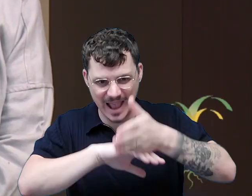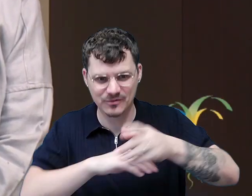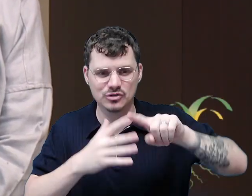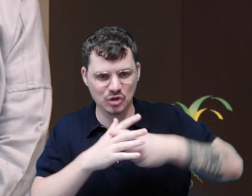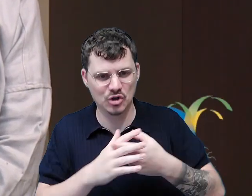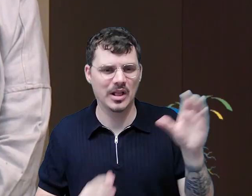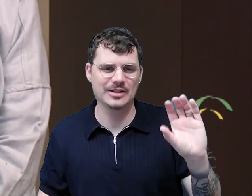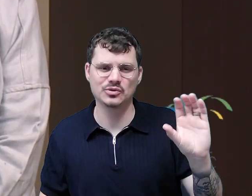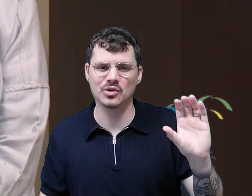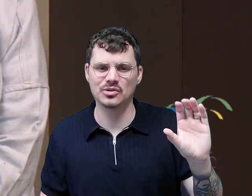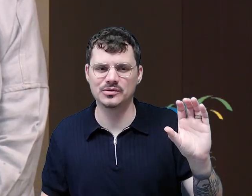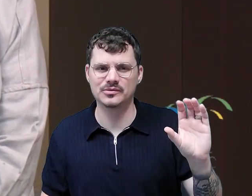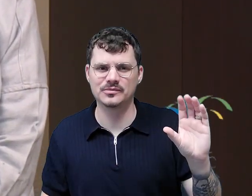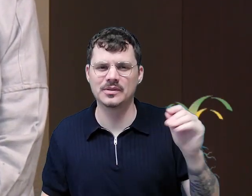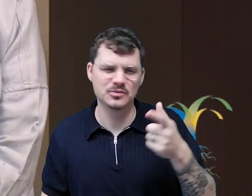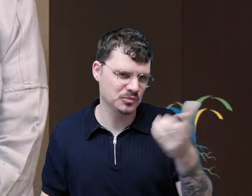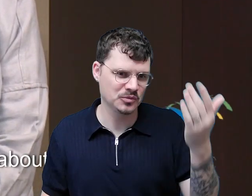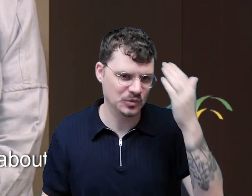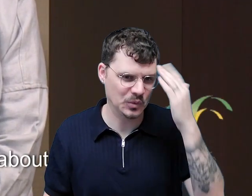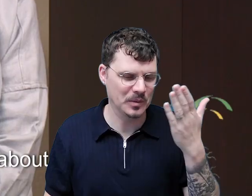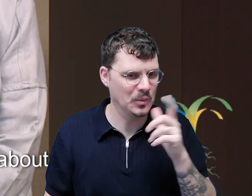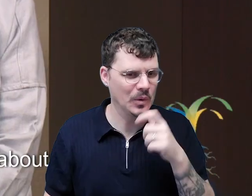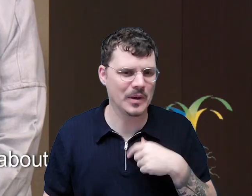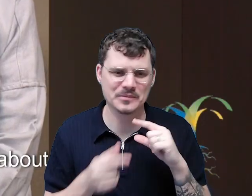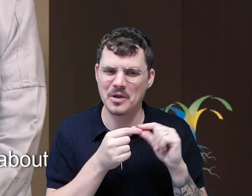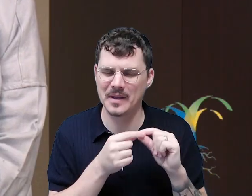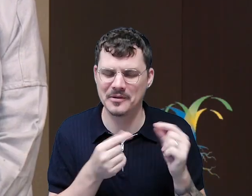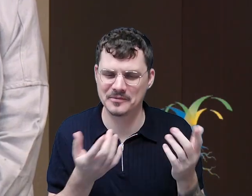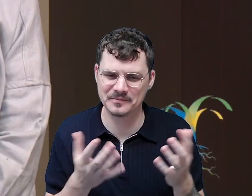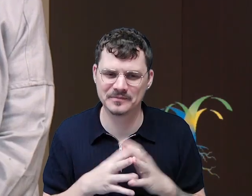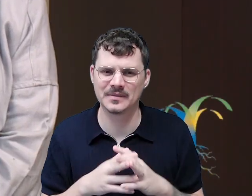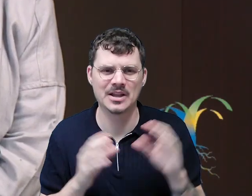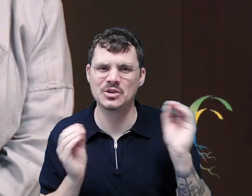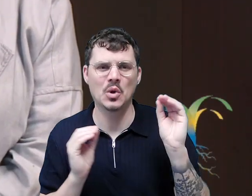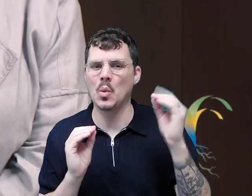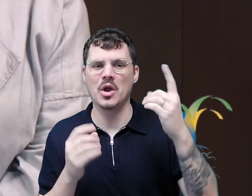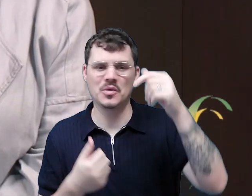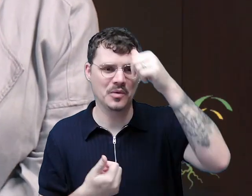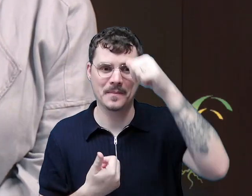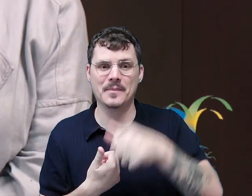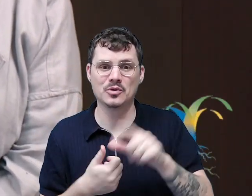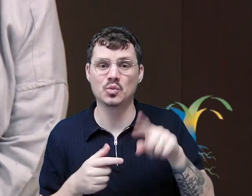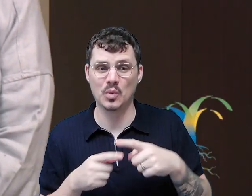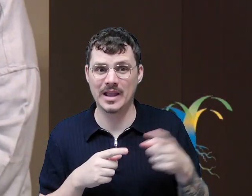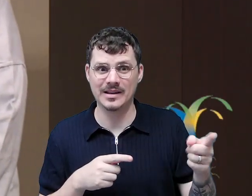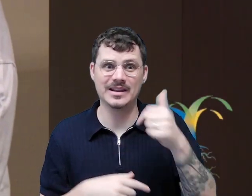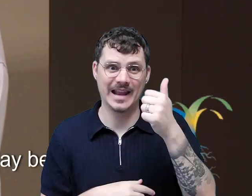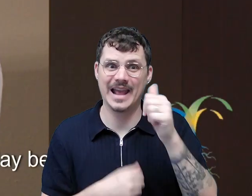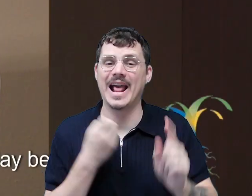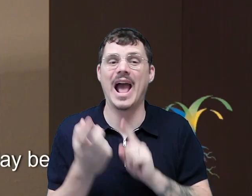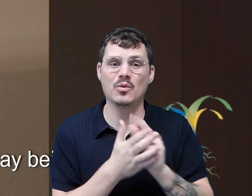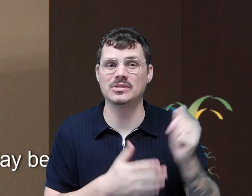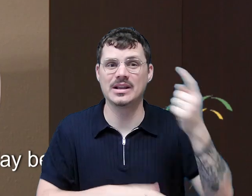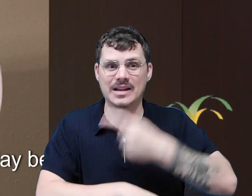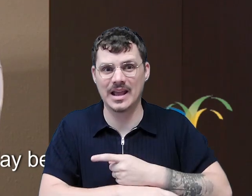years after starting cholesterol. And you all know who I'm talking about. Nobody remembers when